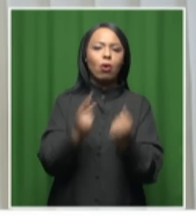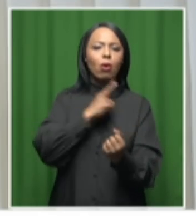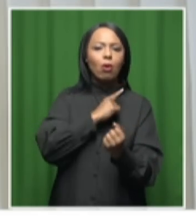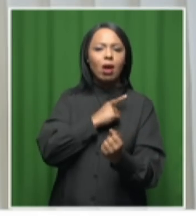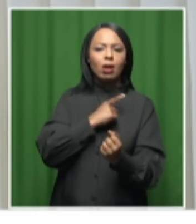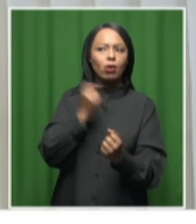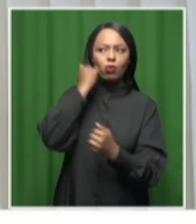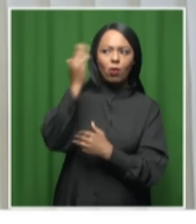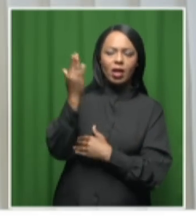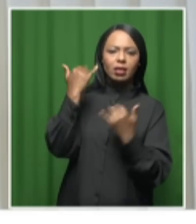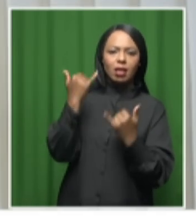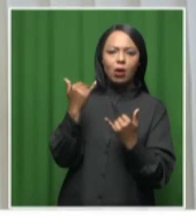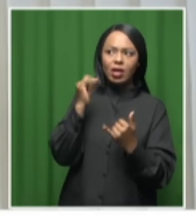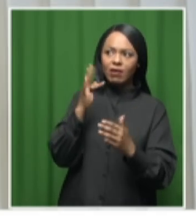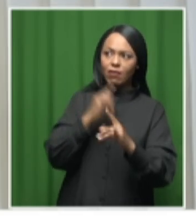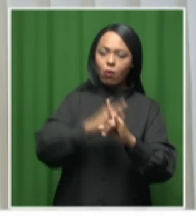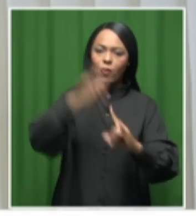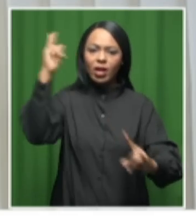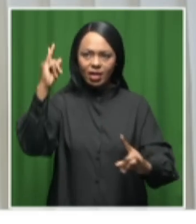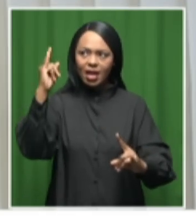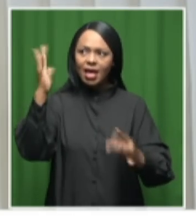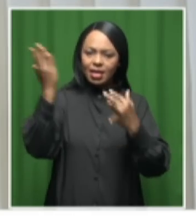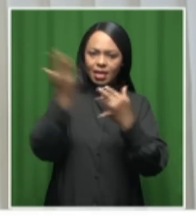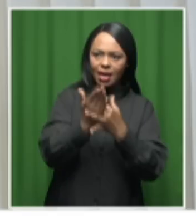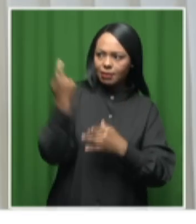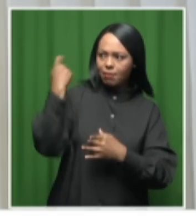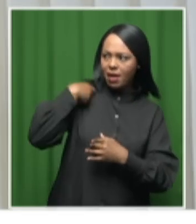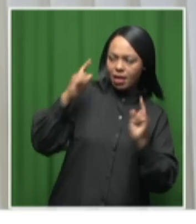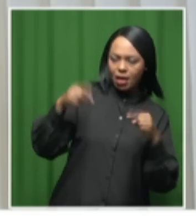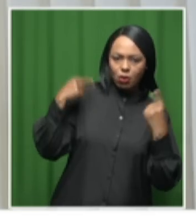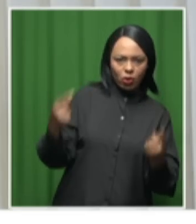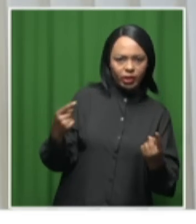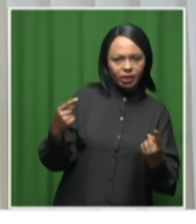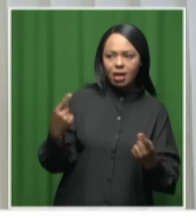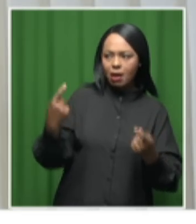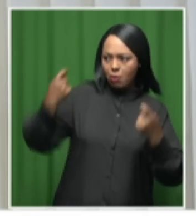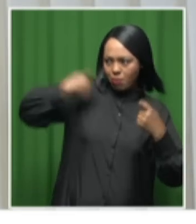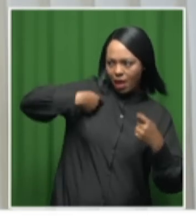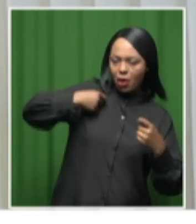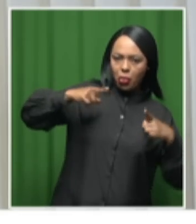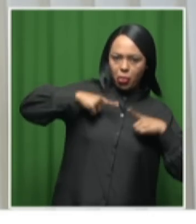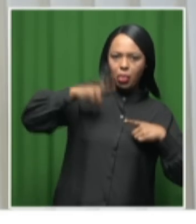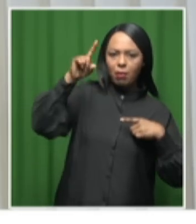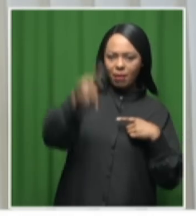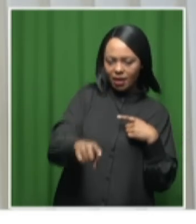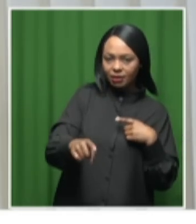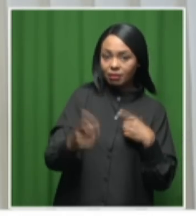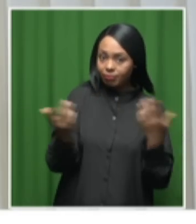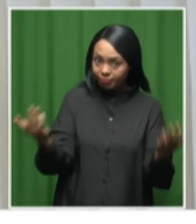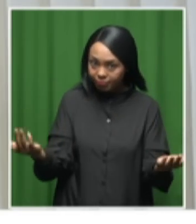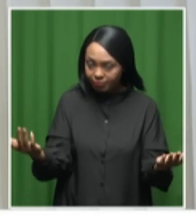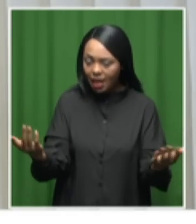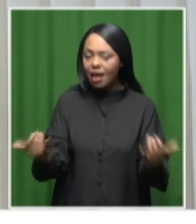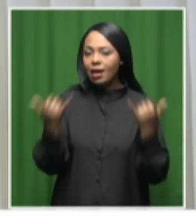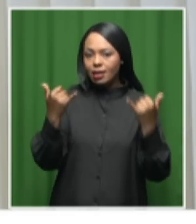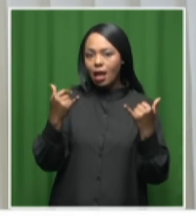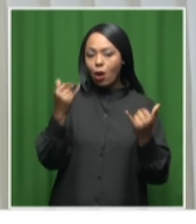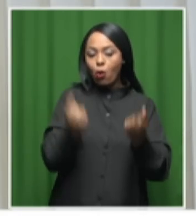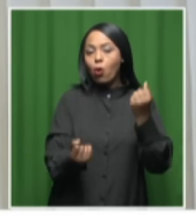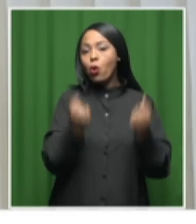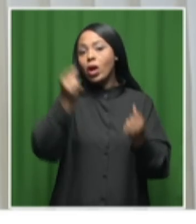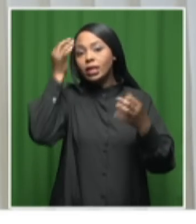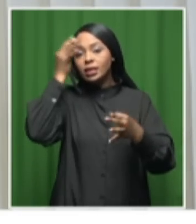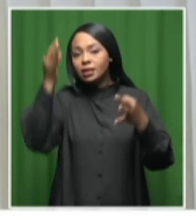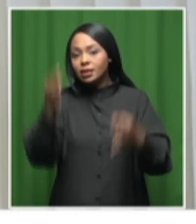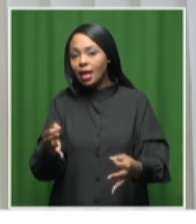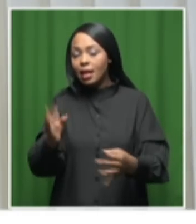to have a situation where if I win this particular case, you can't pay me at the end of the day. Now, the court will be given a discussion of deciding whether is